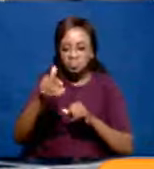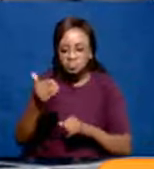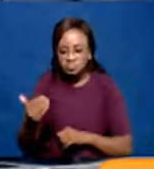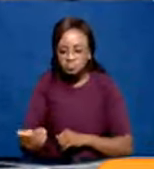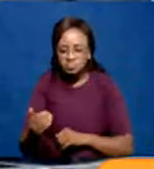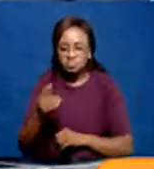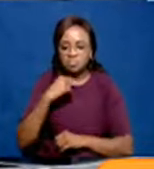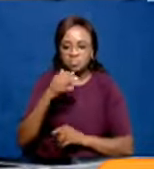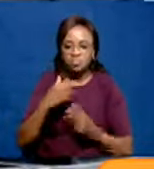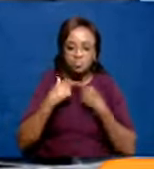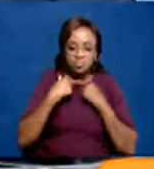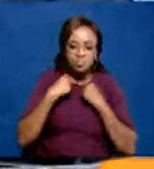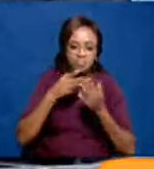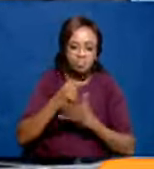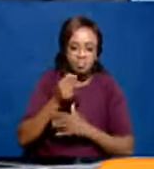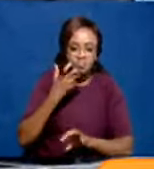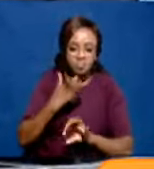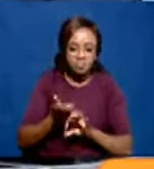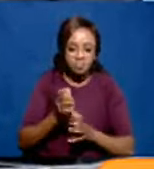you said already here...